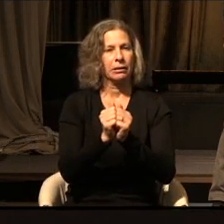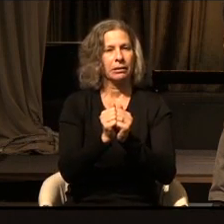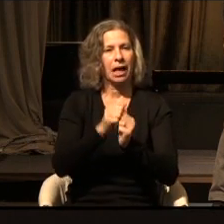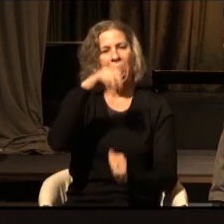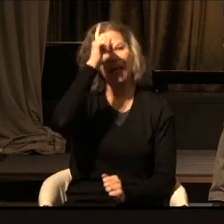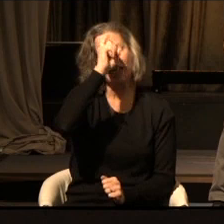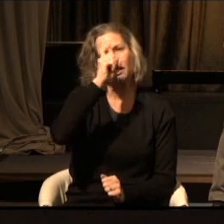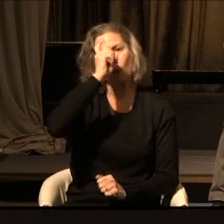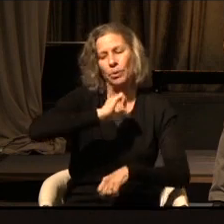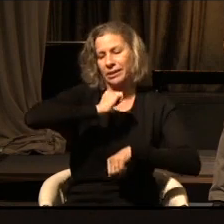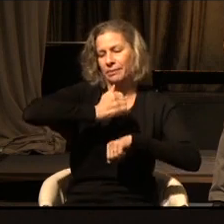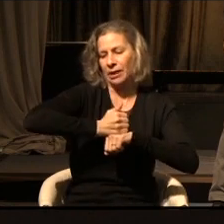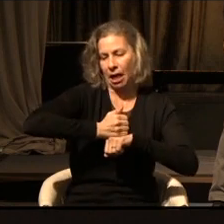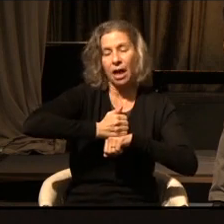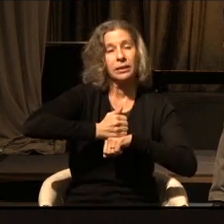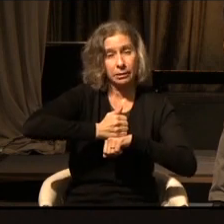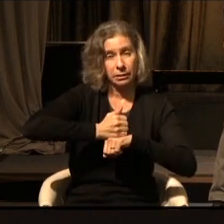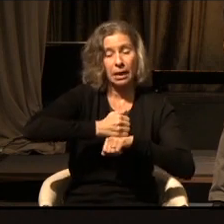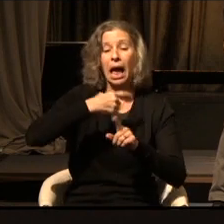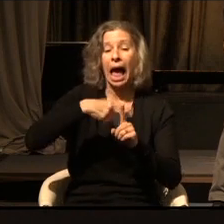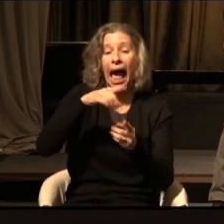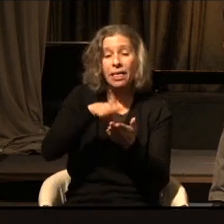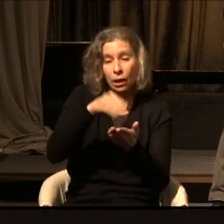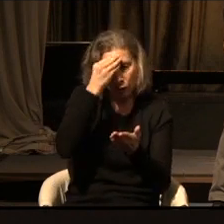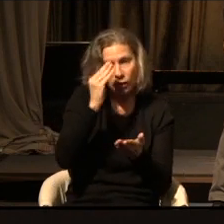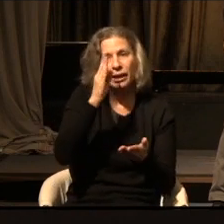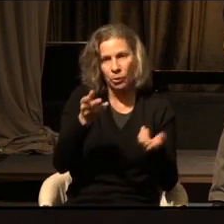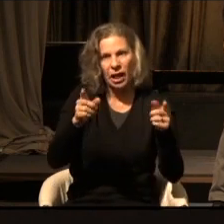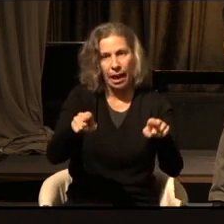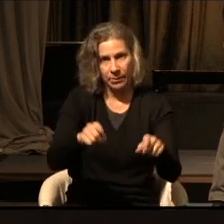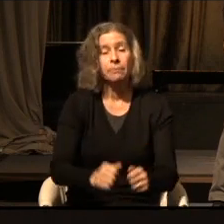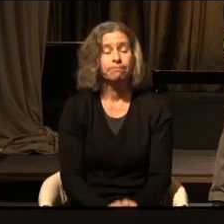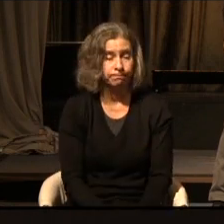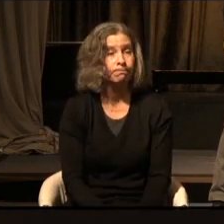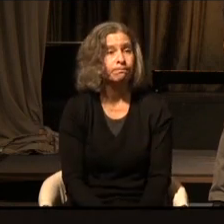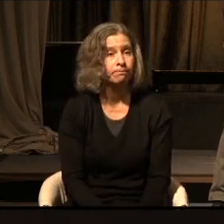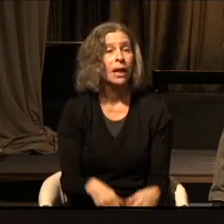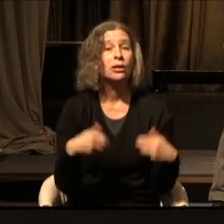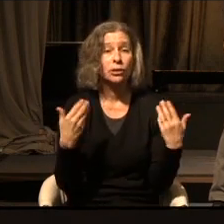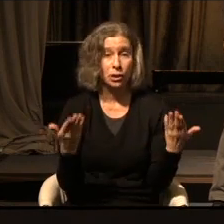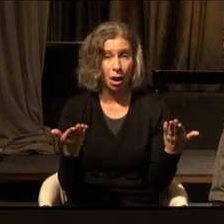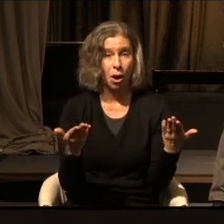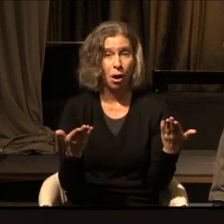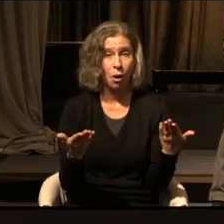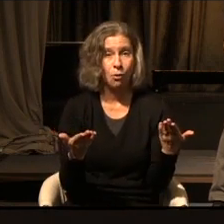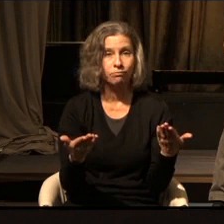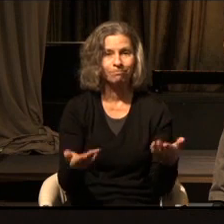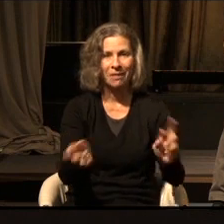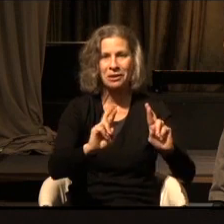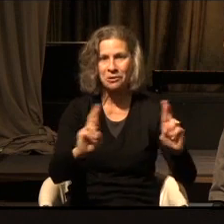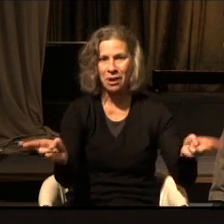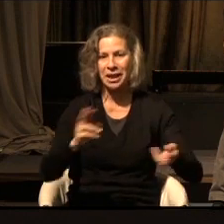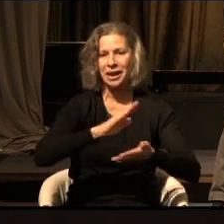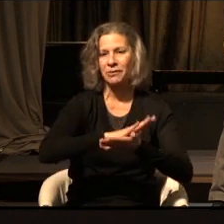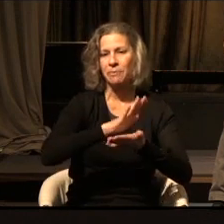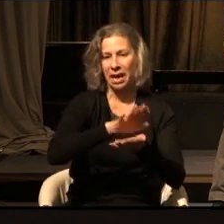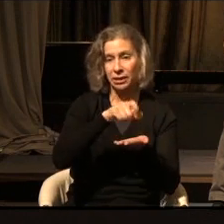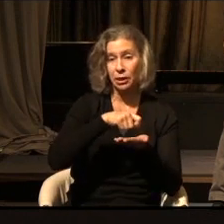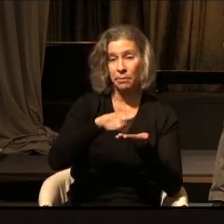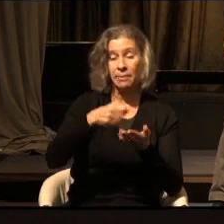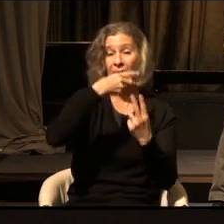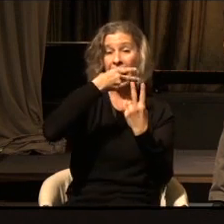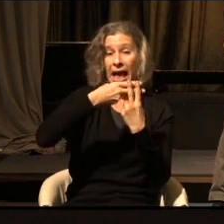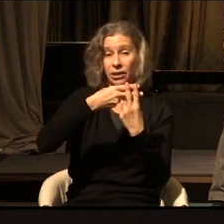wisdom lies, and this is where the learning will happen, okay? So, pencils and papers to take note,